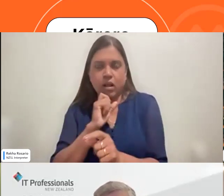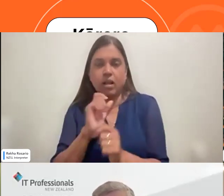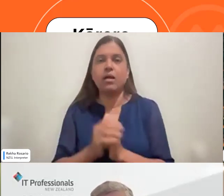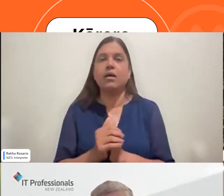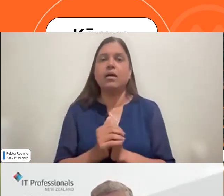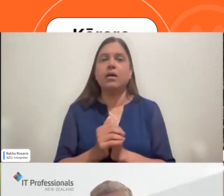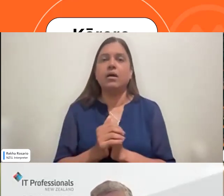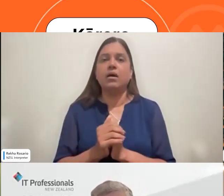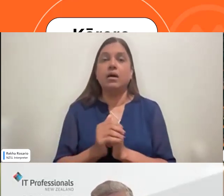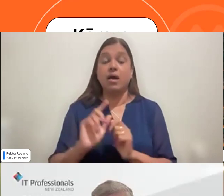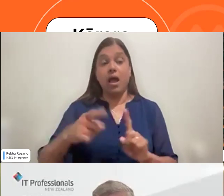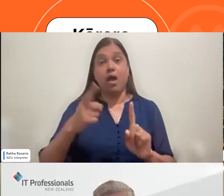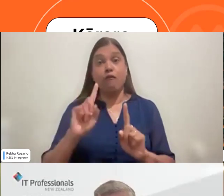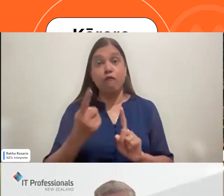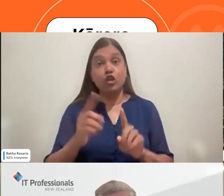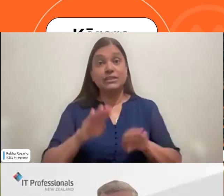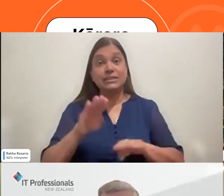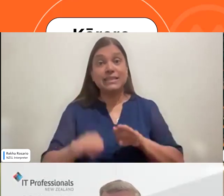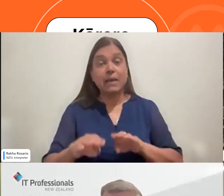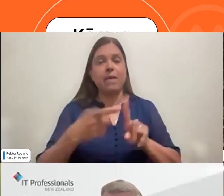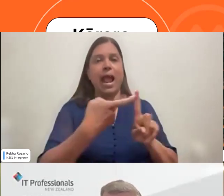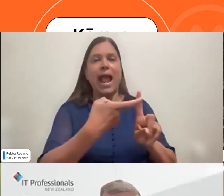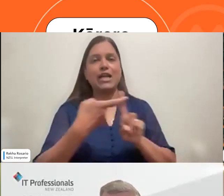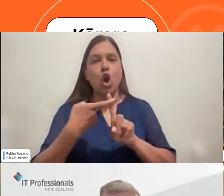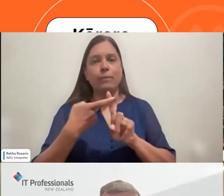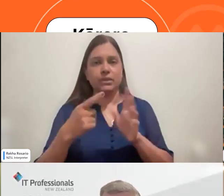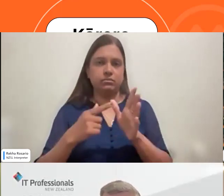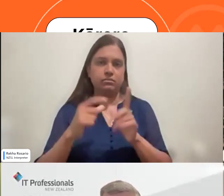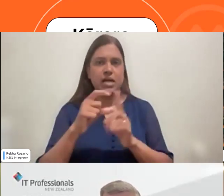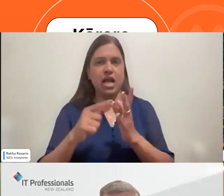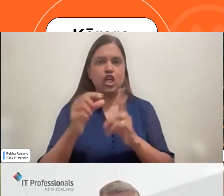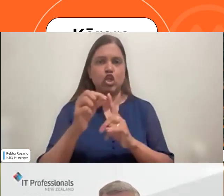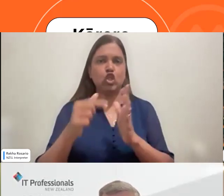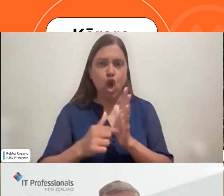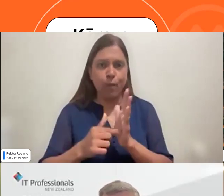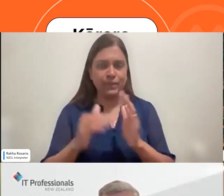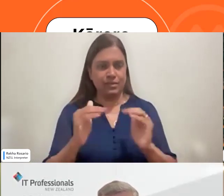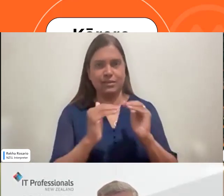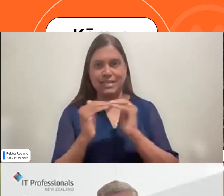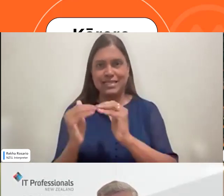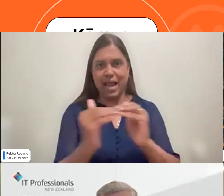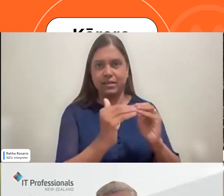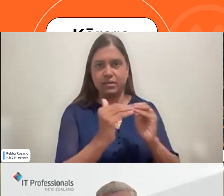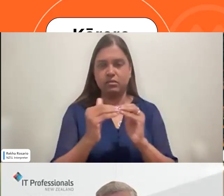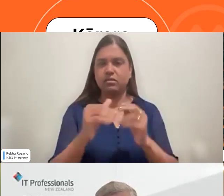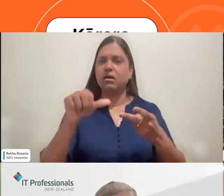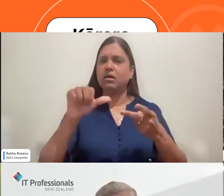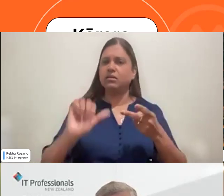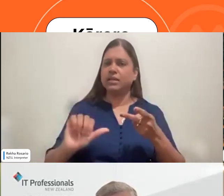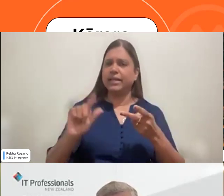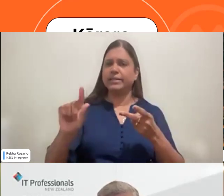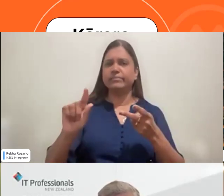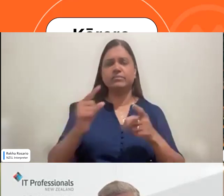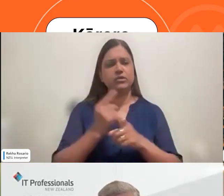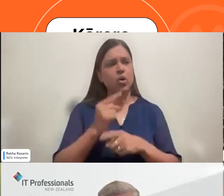standard is just the first part of the journey. Catherine's also spoken about how the government's adopting standards into their own mahi